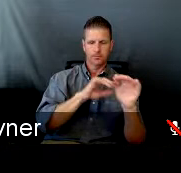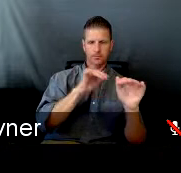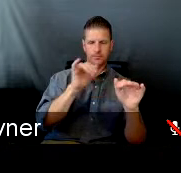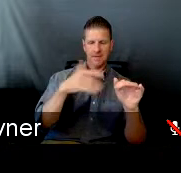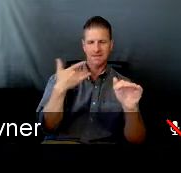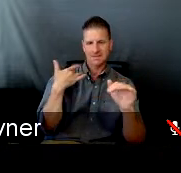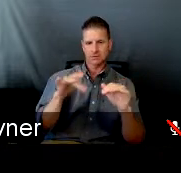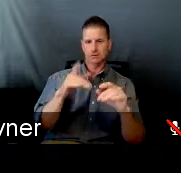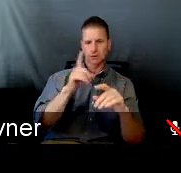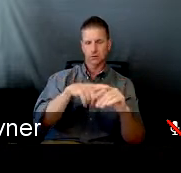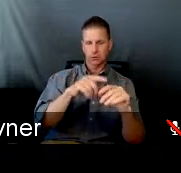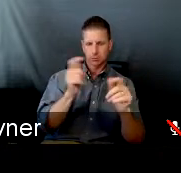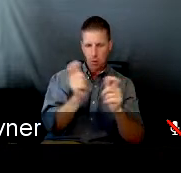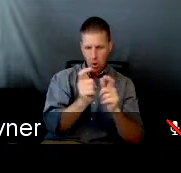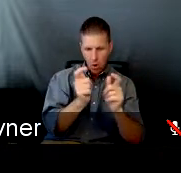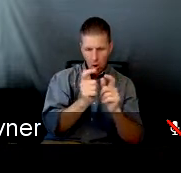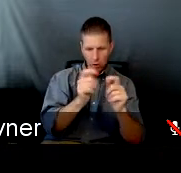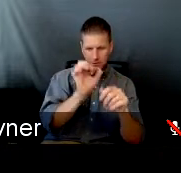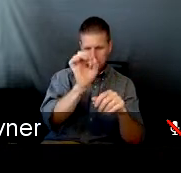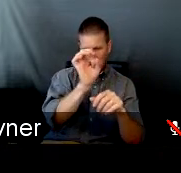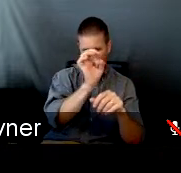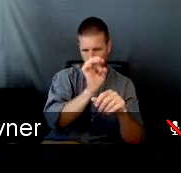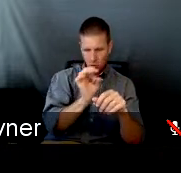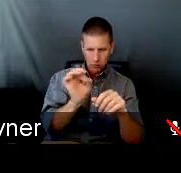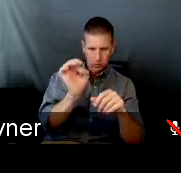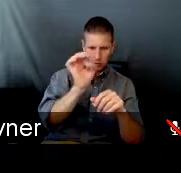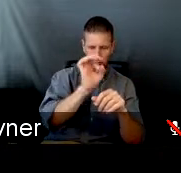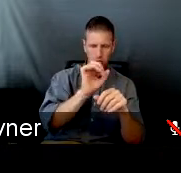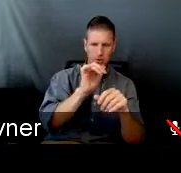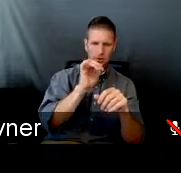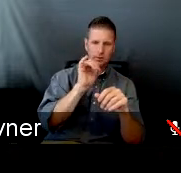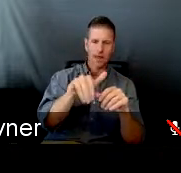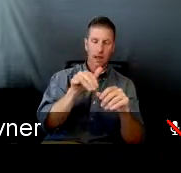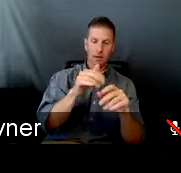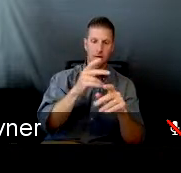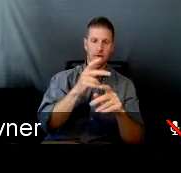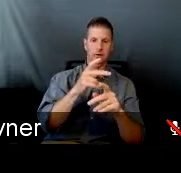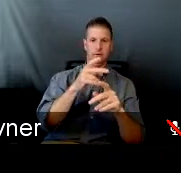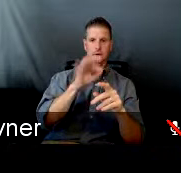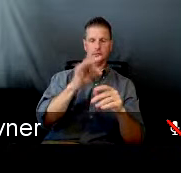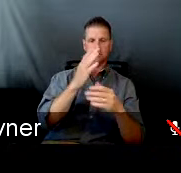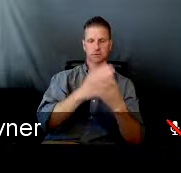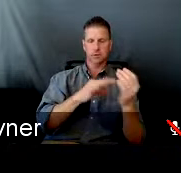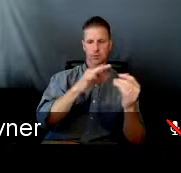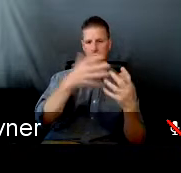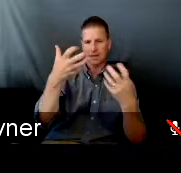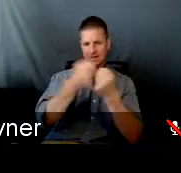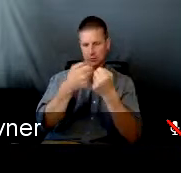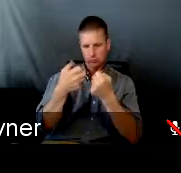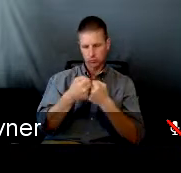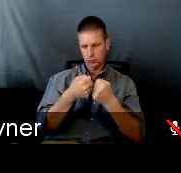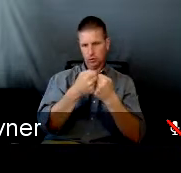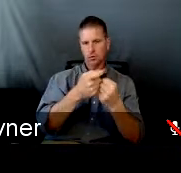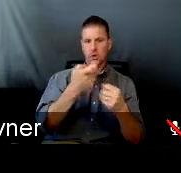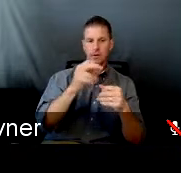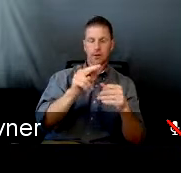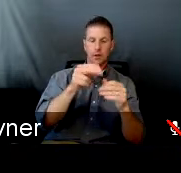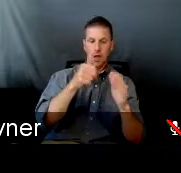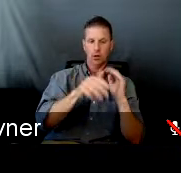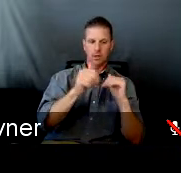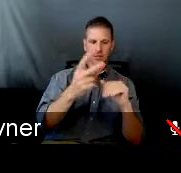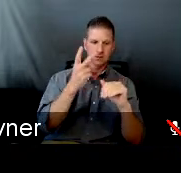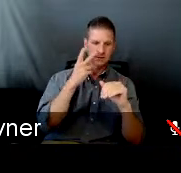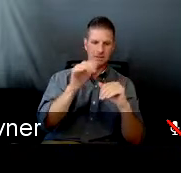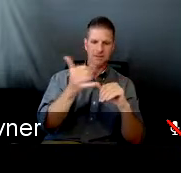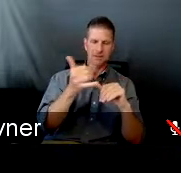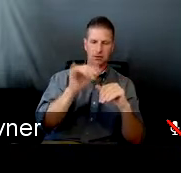sensitive to fine particles, the little tiny ones that are the products of some of the products of the collision. And then underneath, you can see in yellow